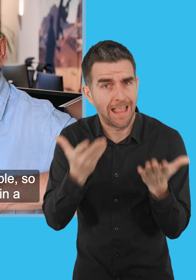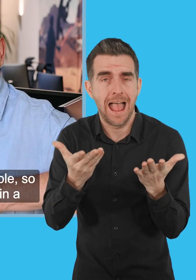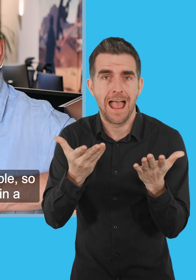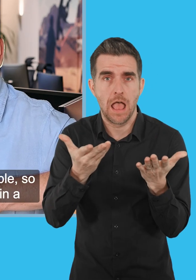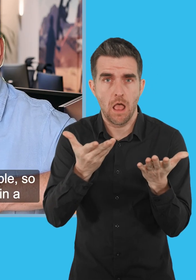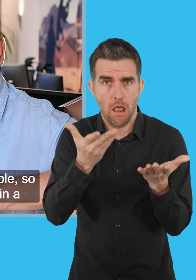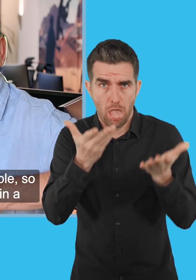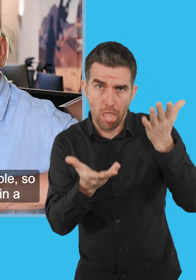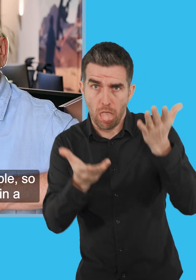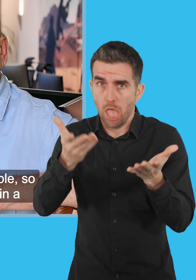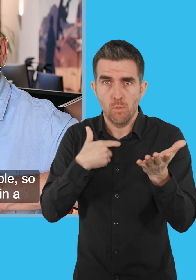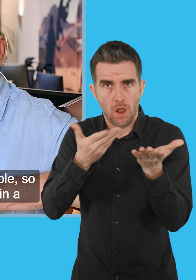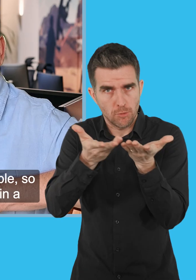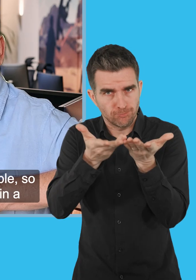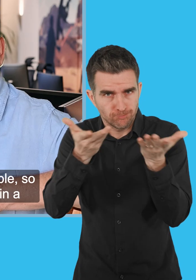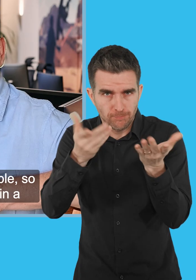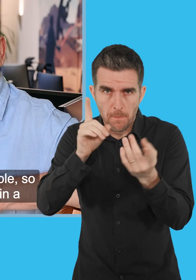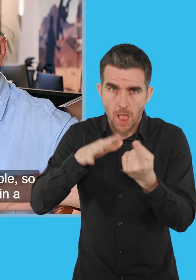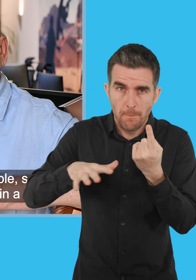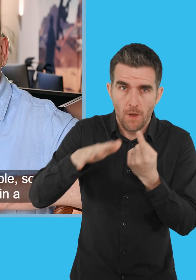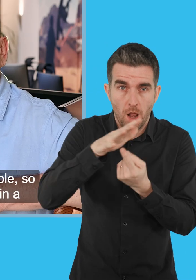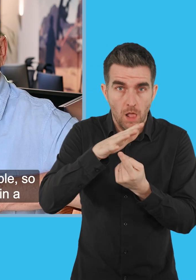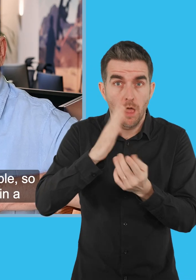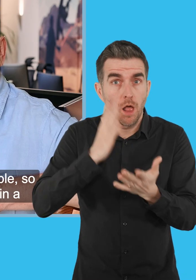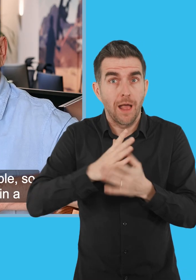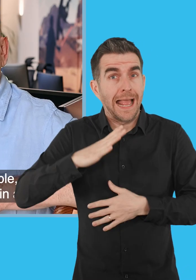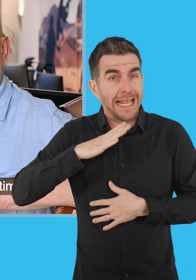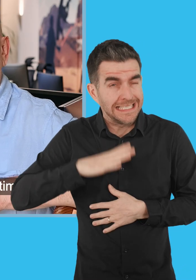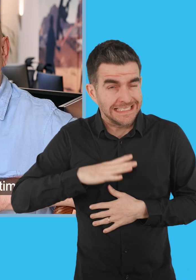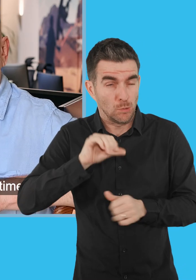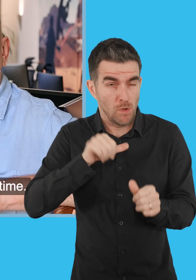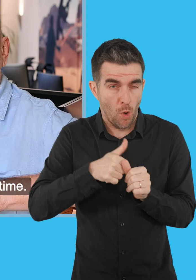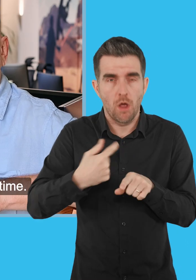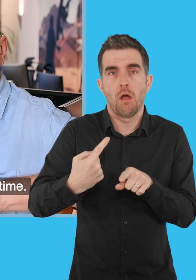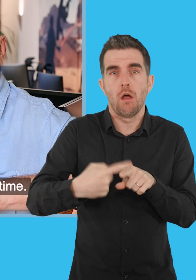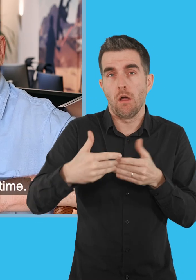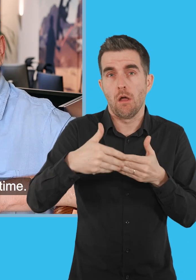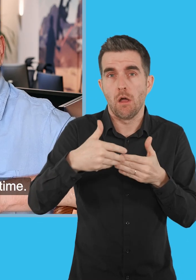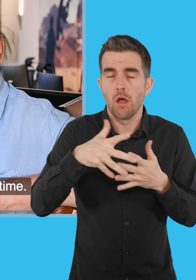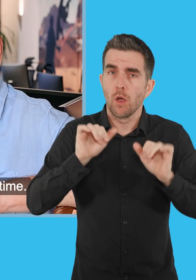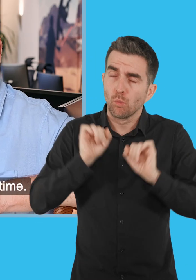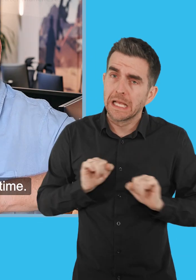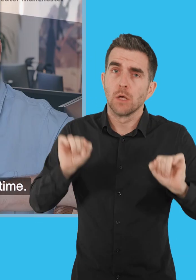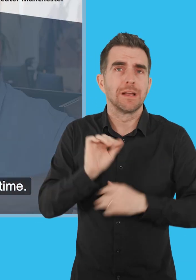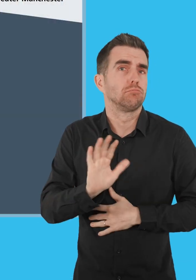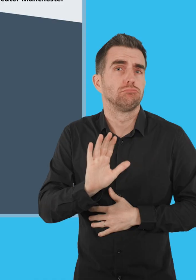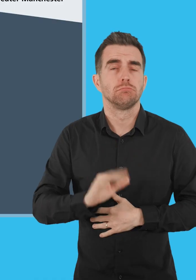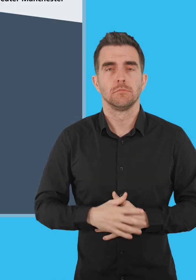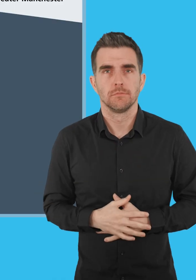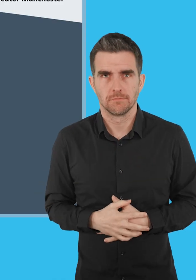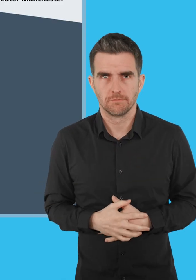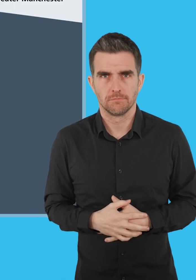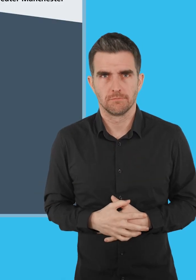equitable for those people, so that if they really need the support they can get it in a timely manner without having to wait a really long time.